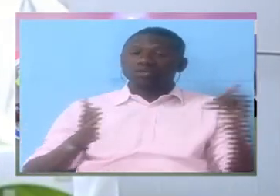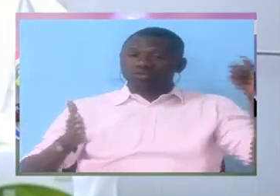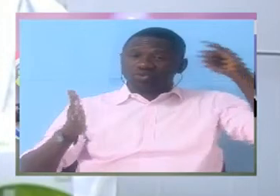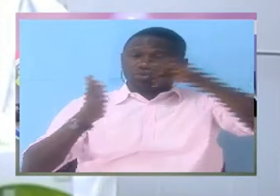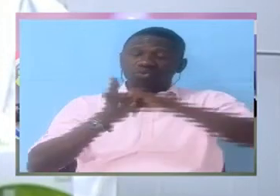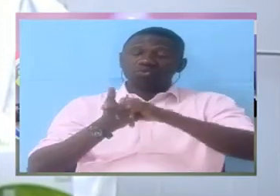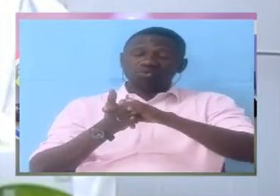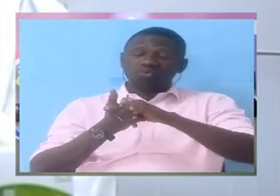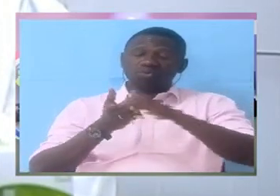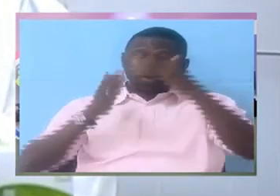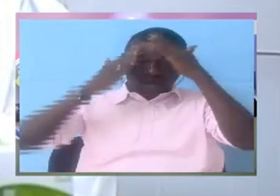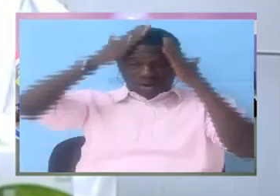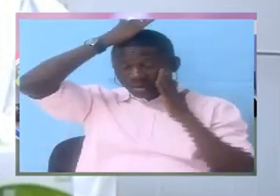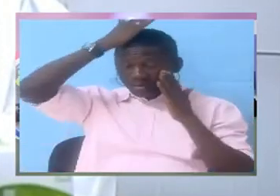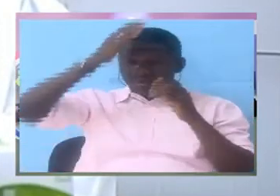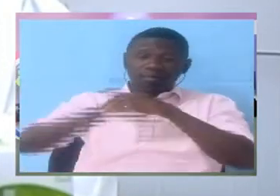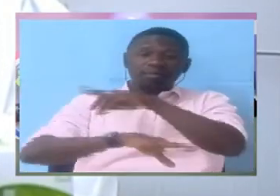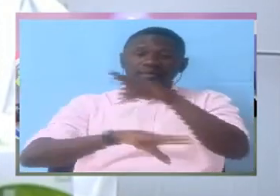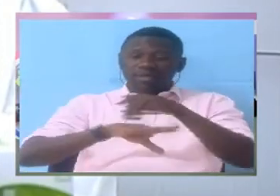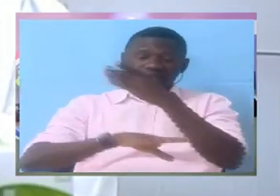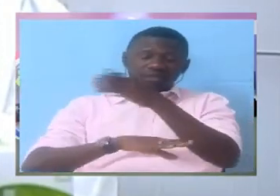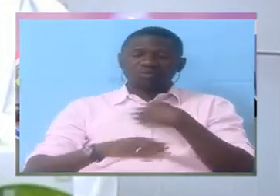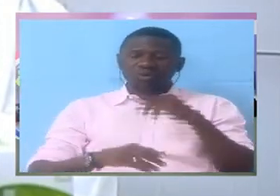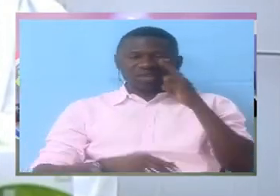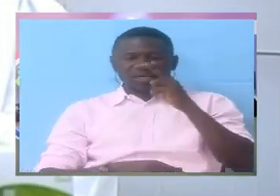barracks abole abakata kampuruka wale kumandi.